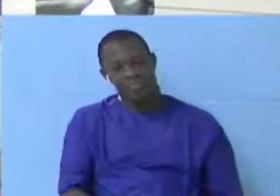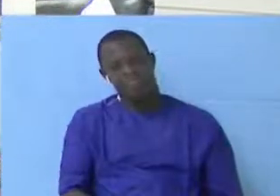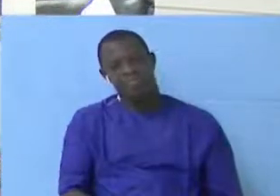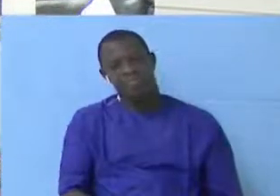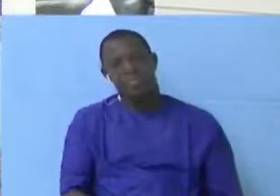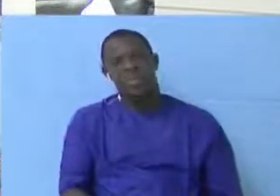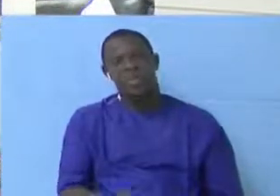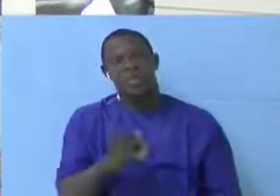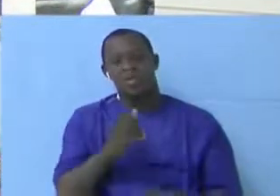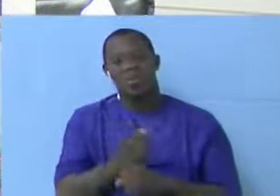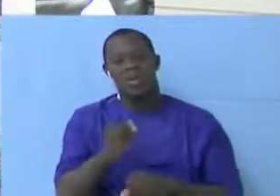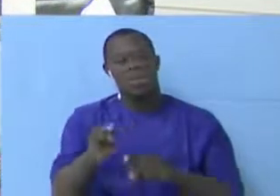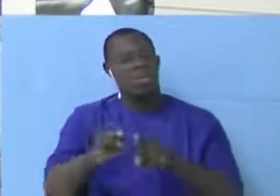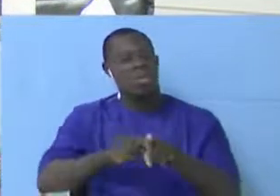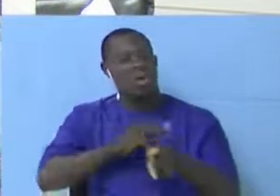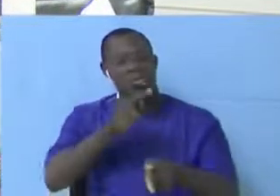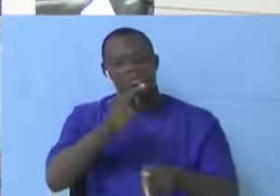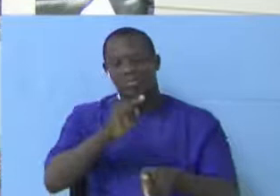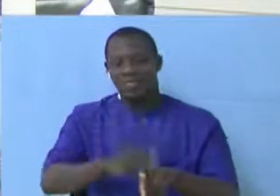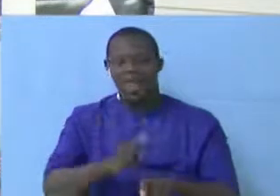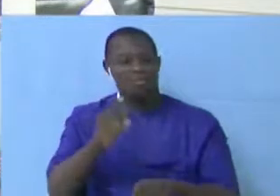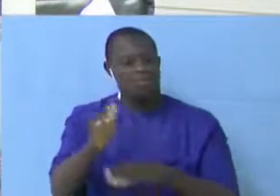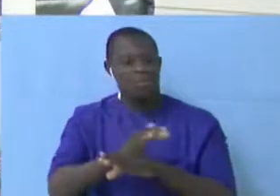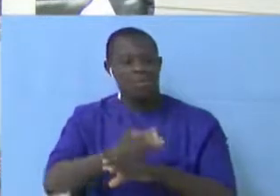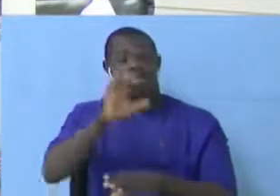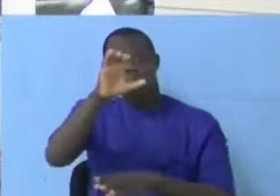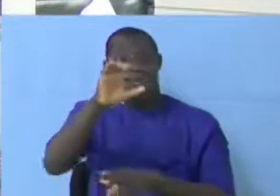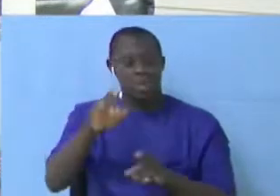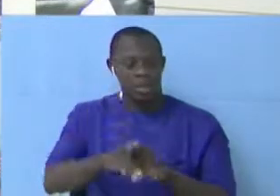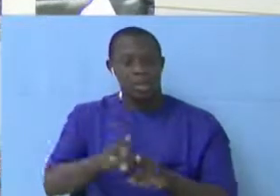it will take a long time to recover.